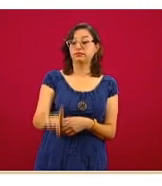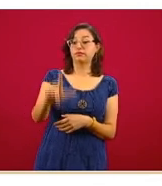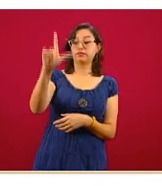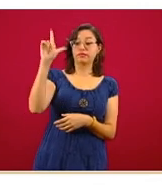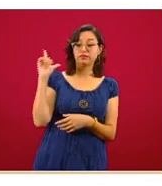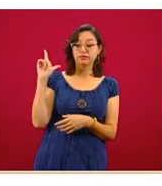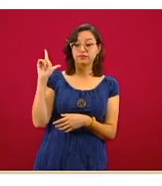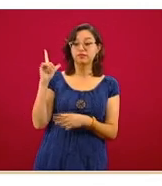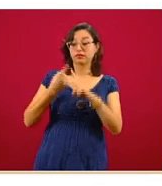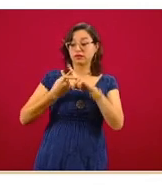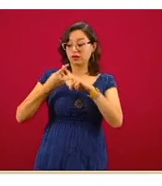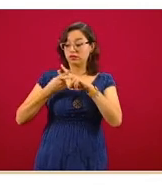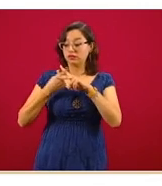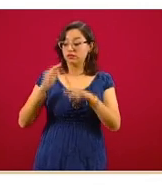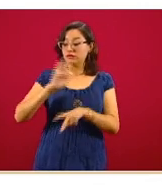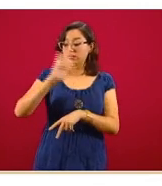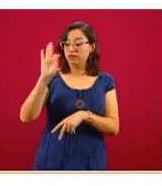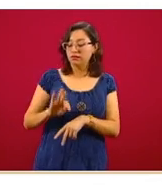and